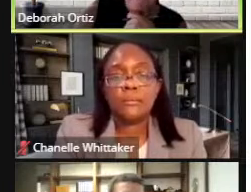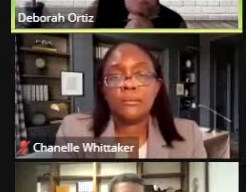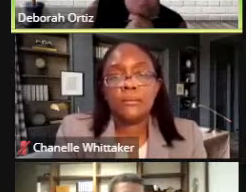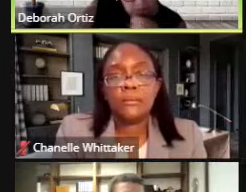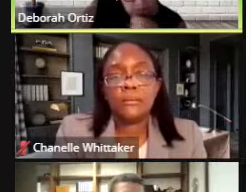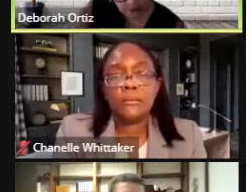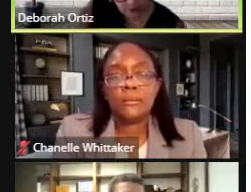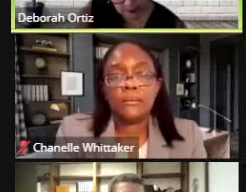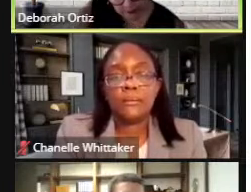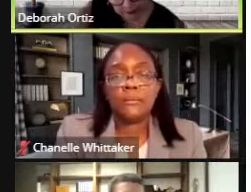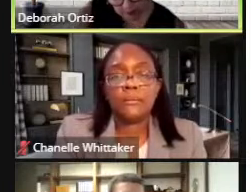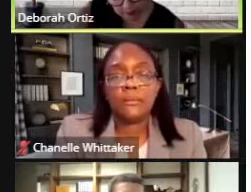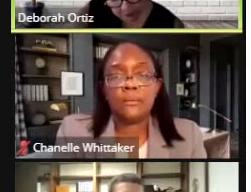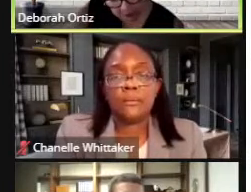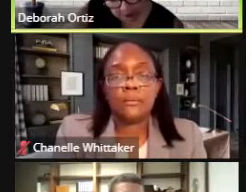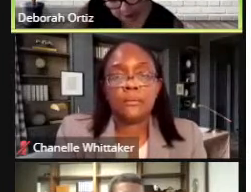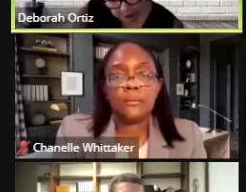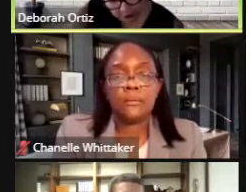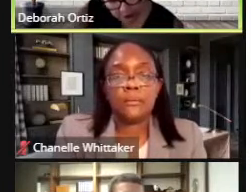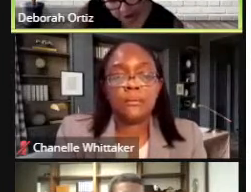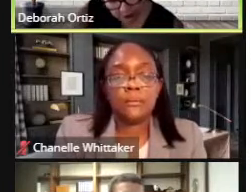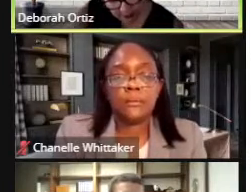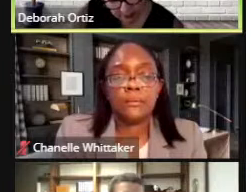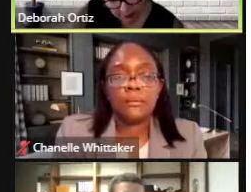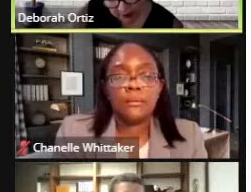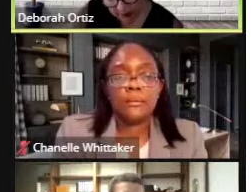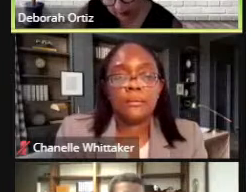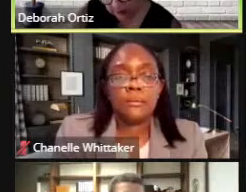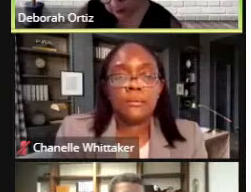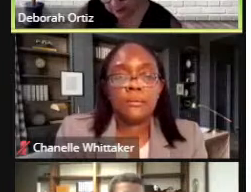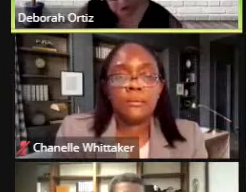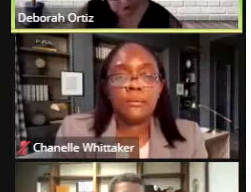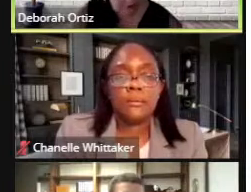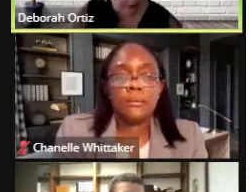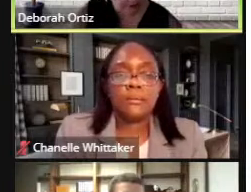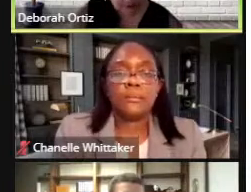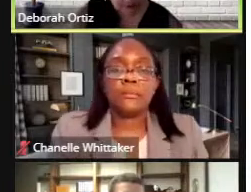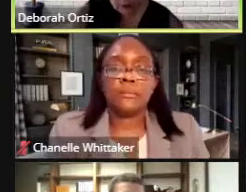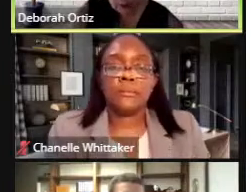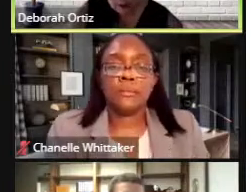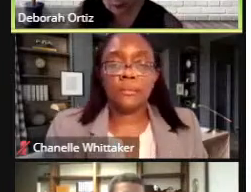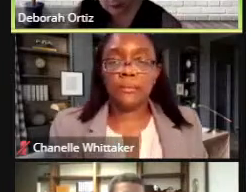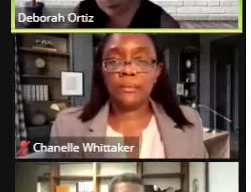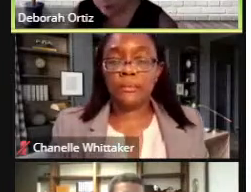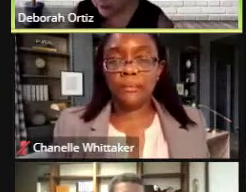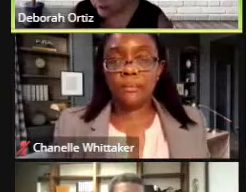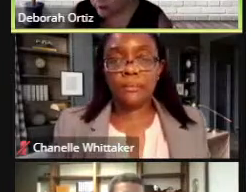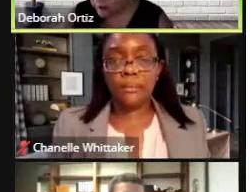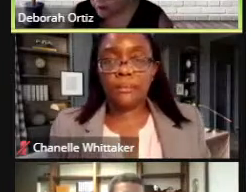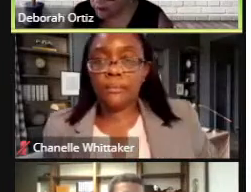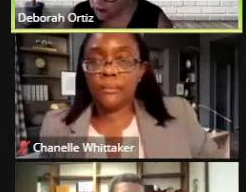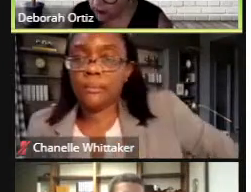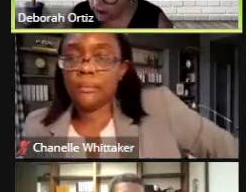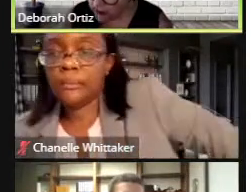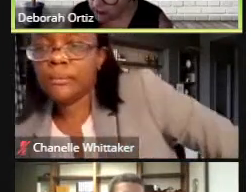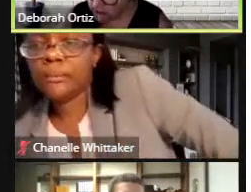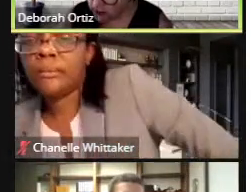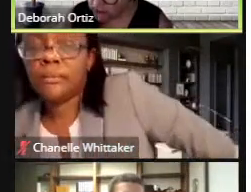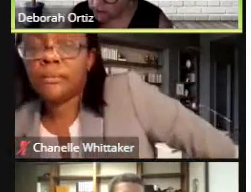you. Thank you so much, Martha. I appreciate your time and attention to this. Next